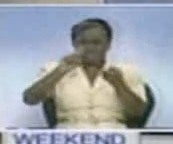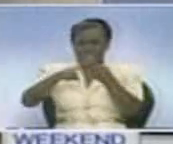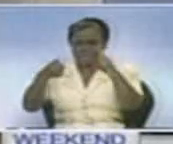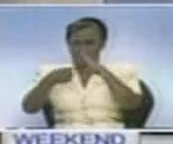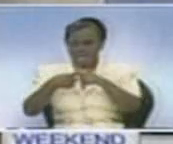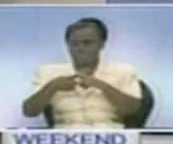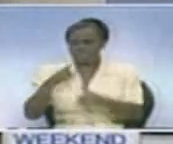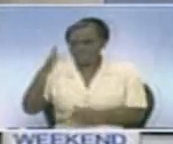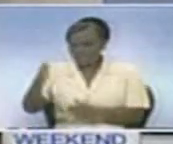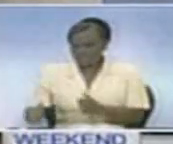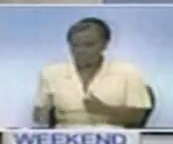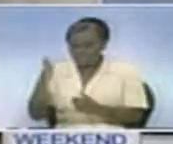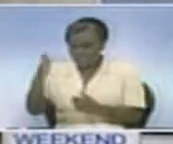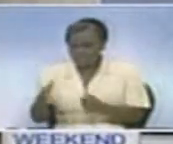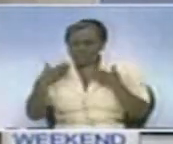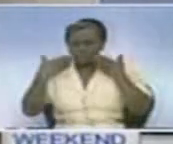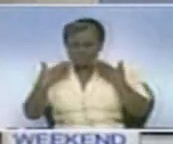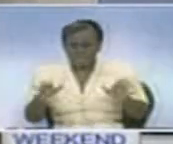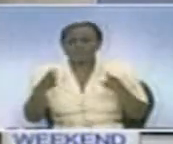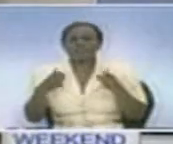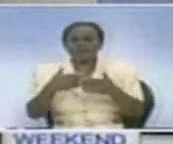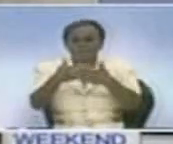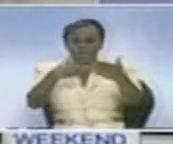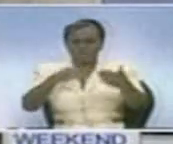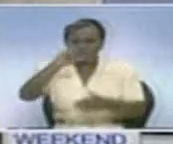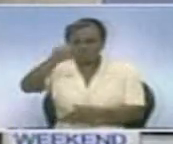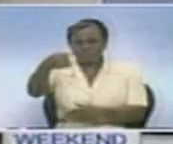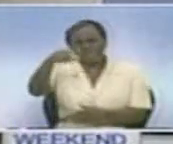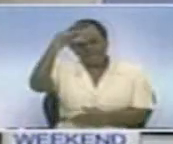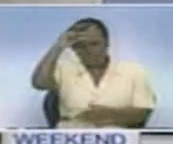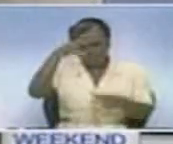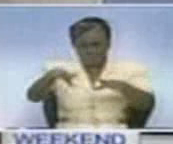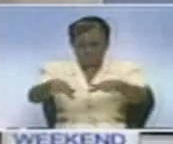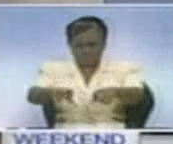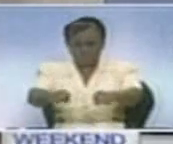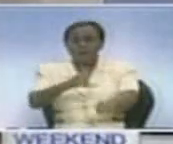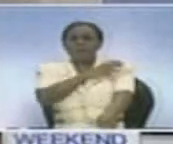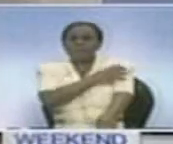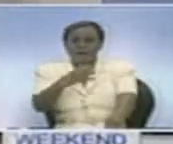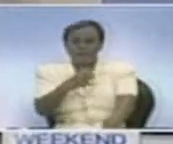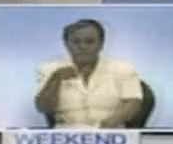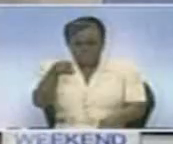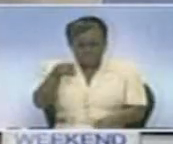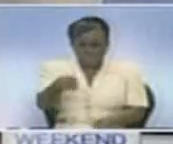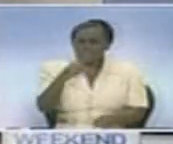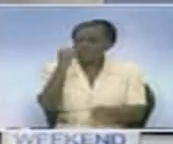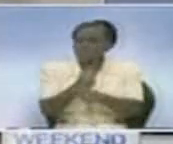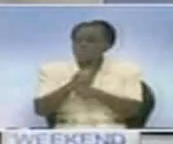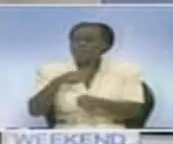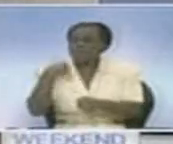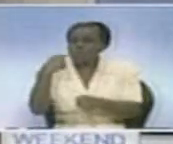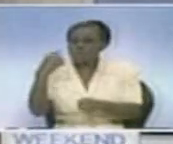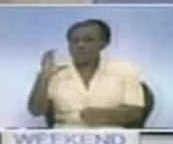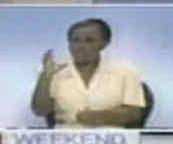it was finalized just before the Jubilee Alliance took over power, and they say that that was done by cabinet